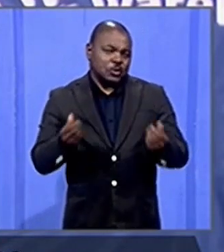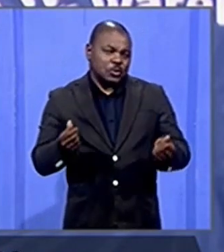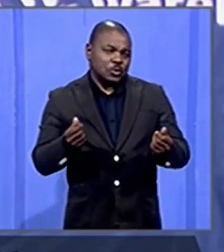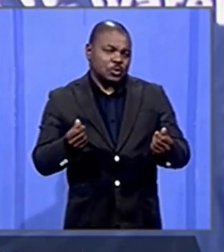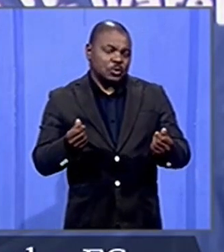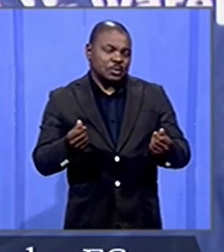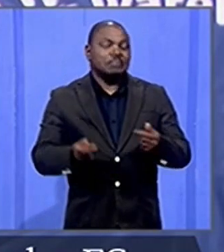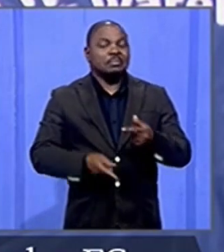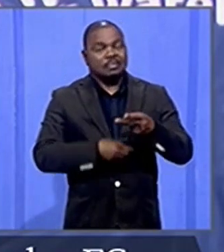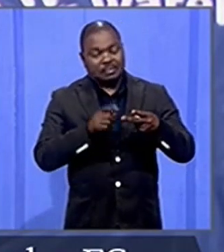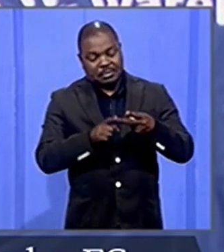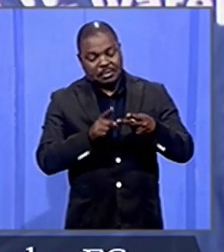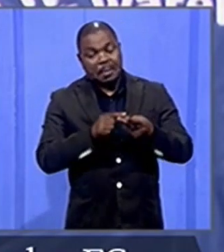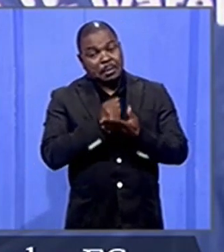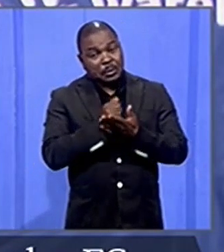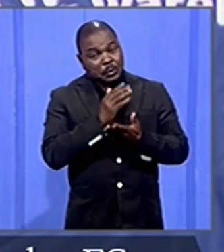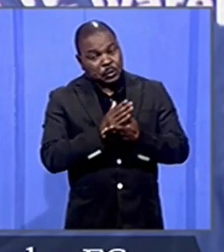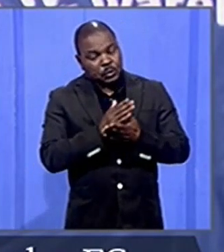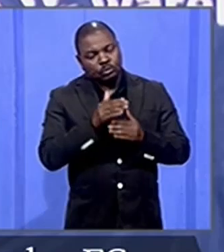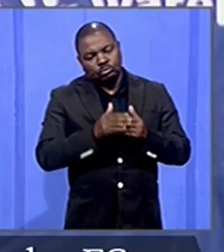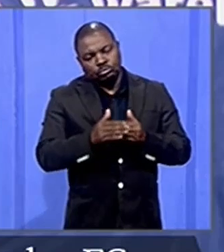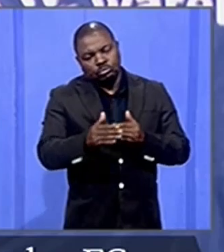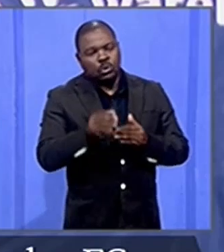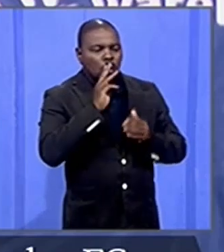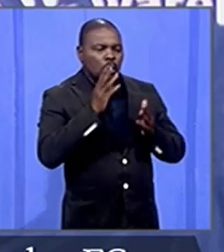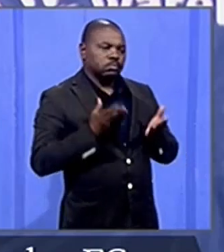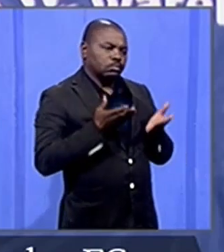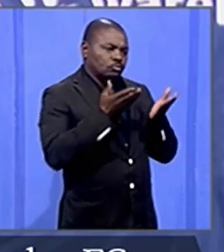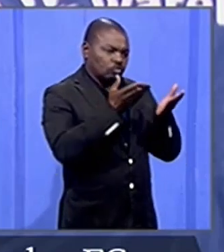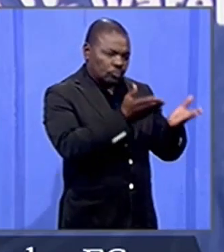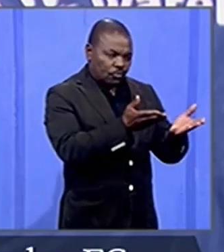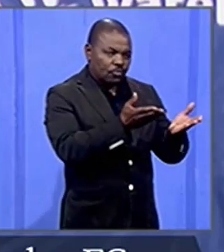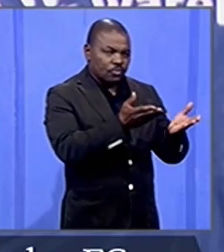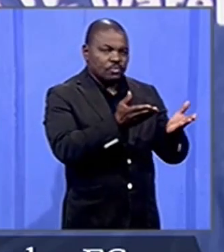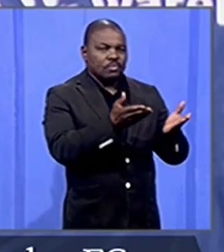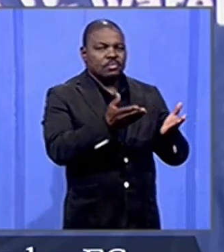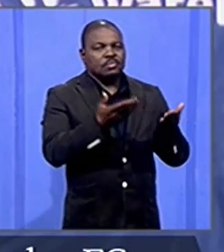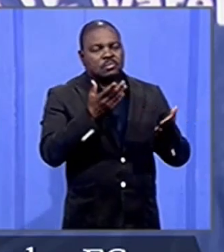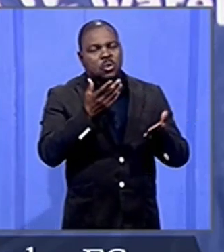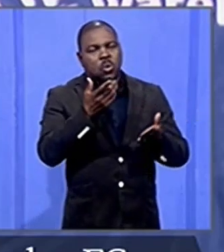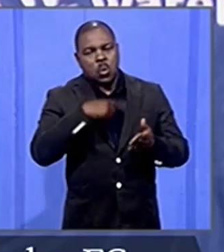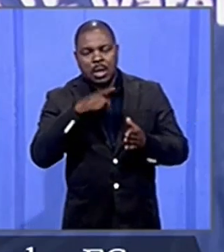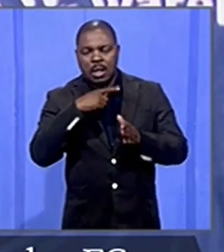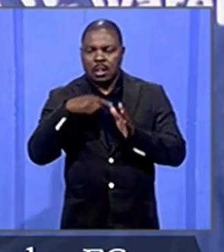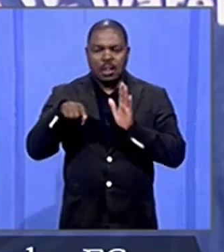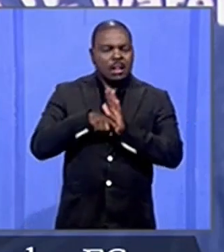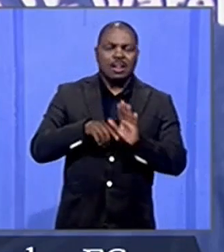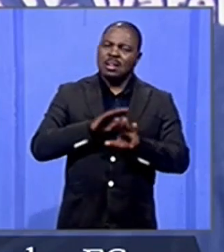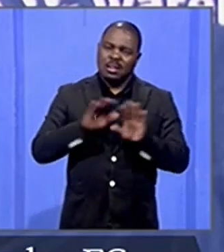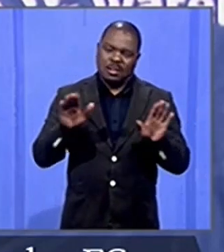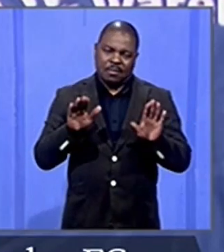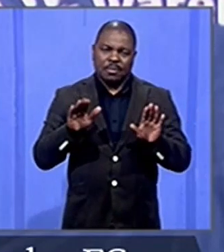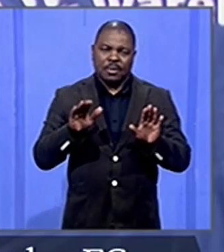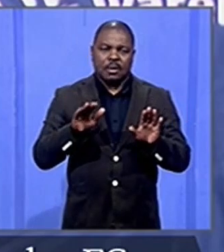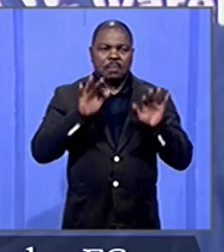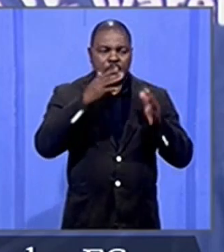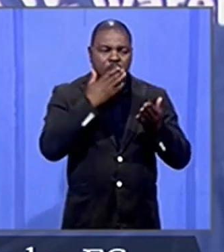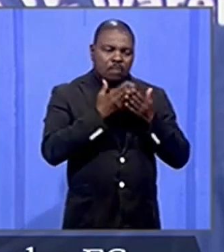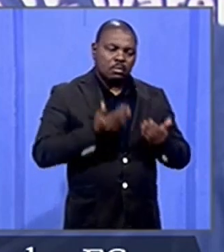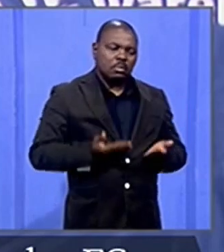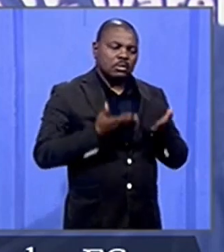boshoba hore re kgona ho phepela metsi le hore re sa ka ra sitetswa ko hore re phepele batho ba